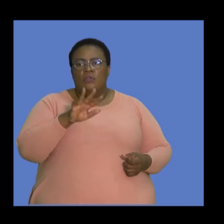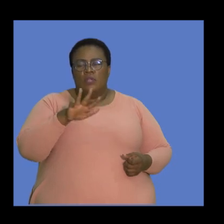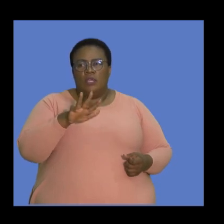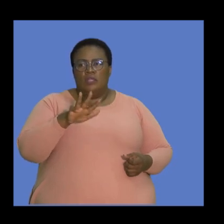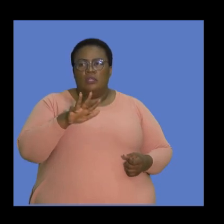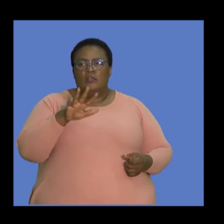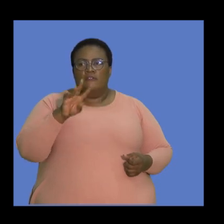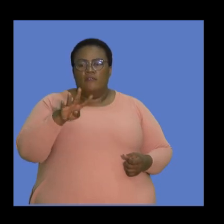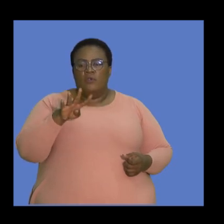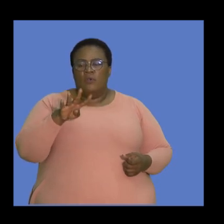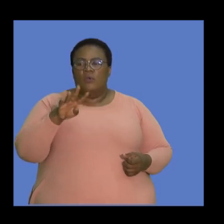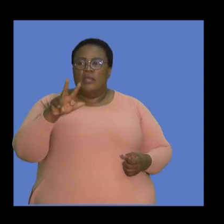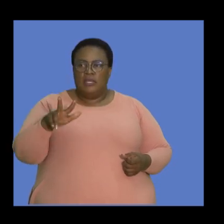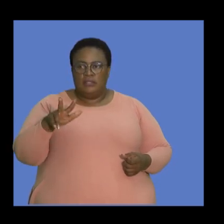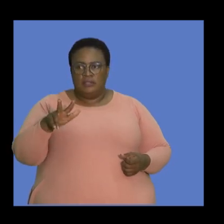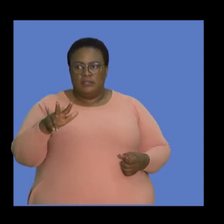comma